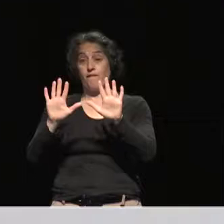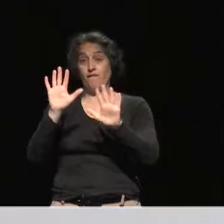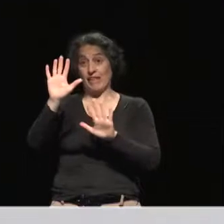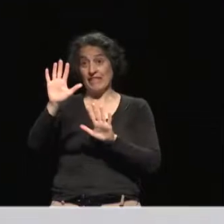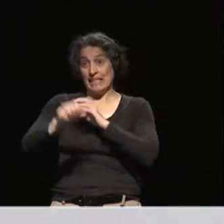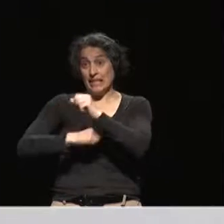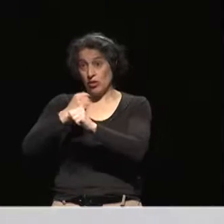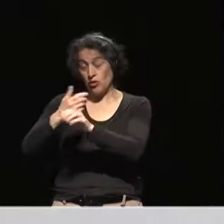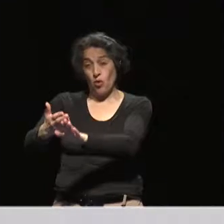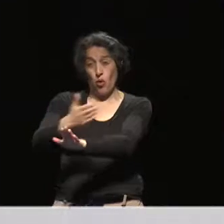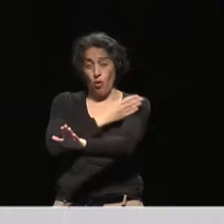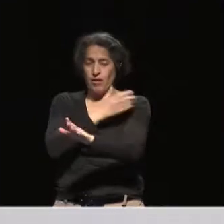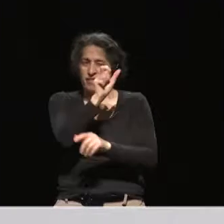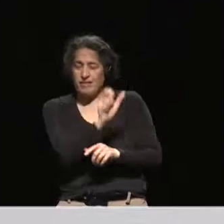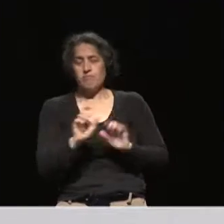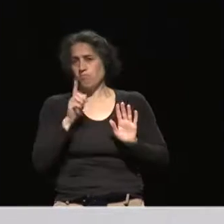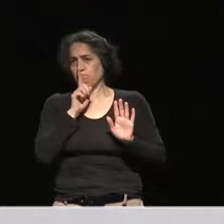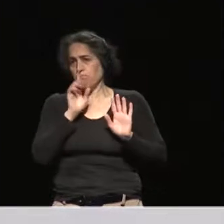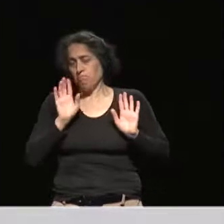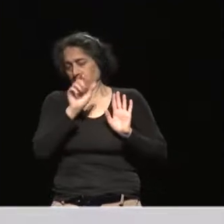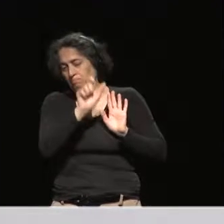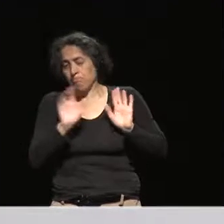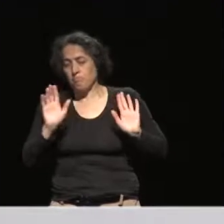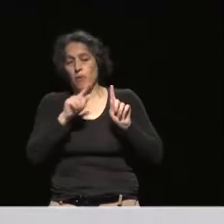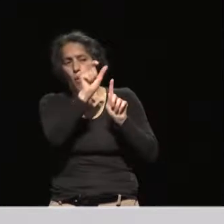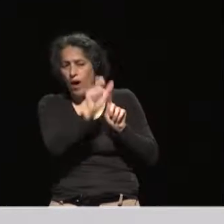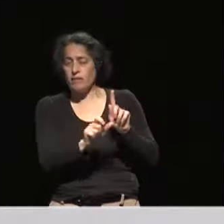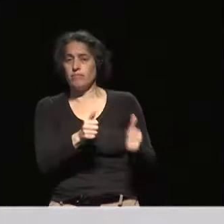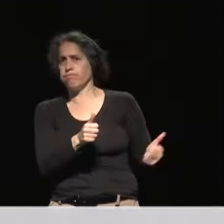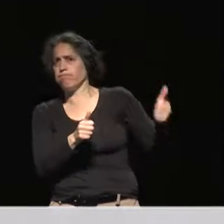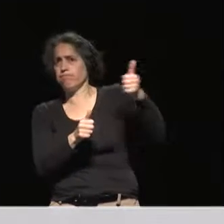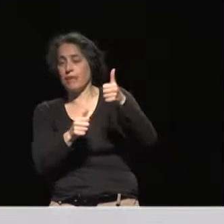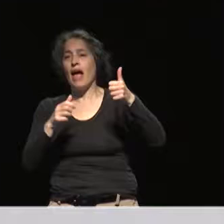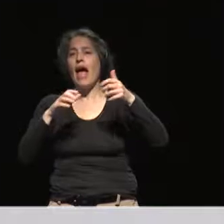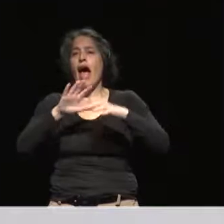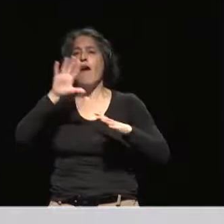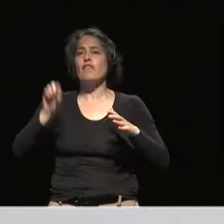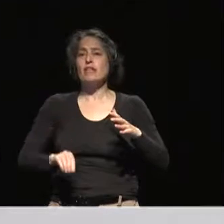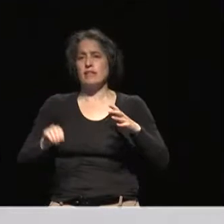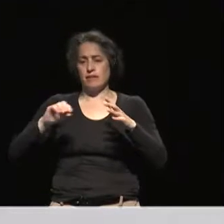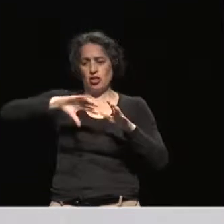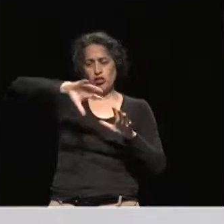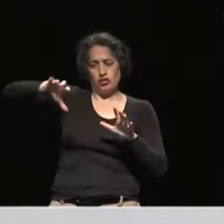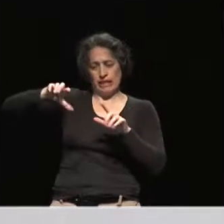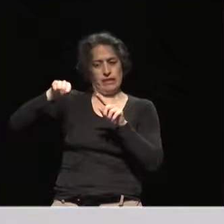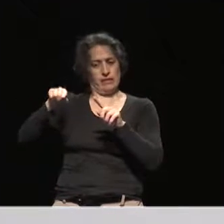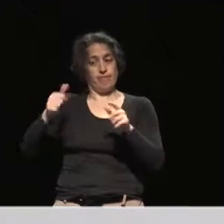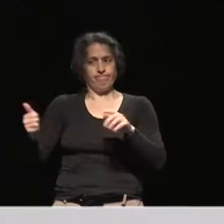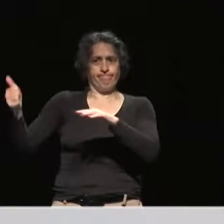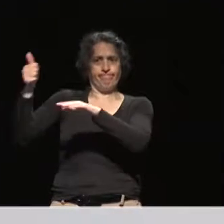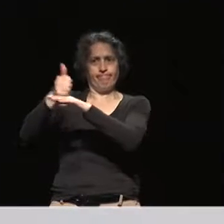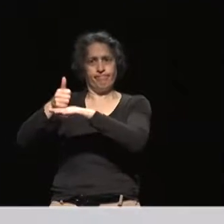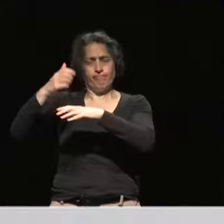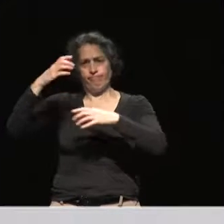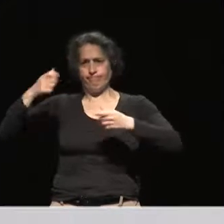and government from an African country, and I've told this story many times before, said to me, "Listen,